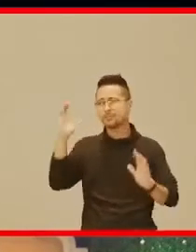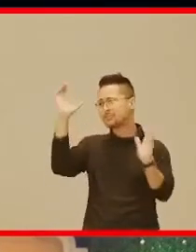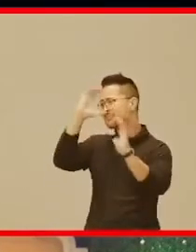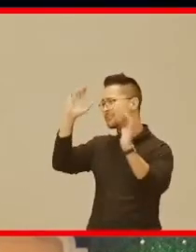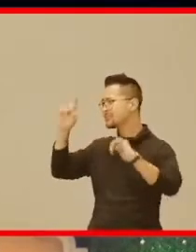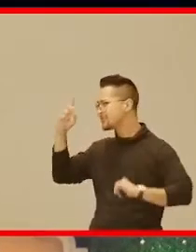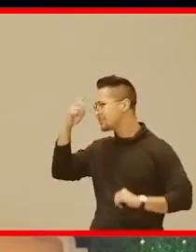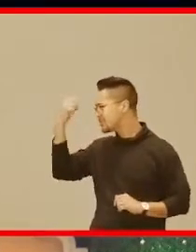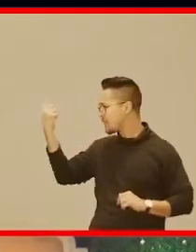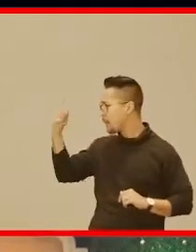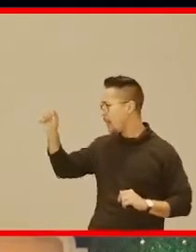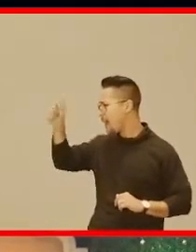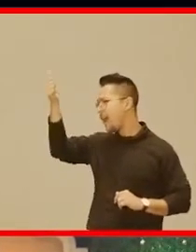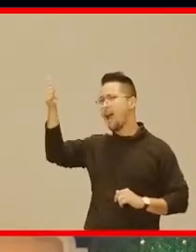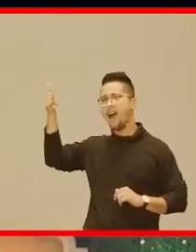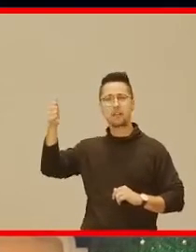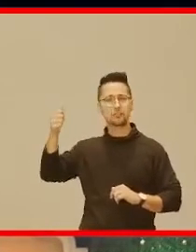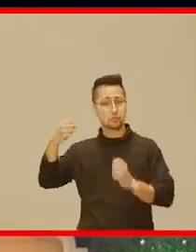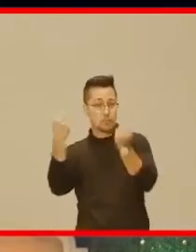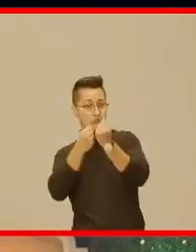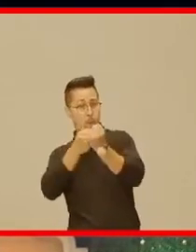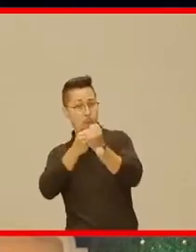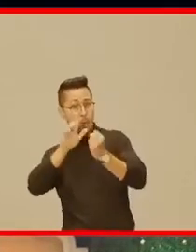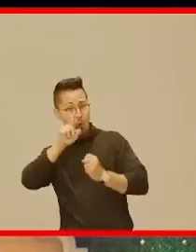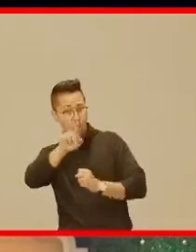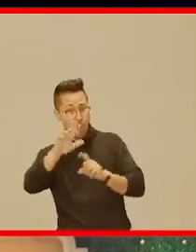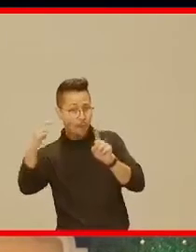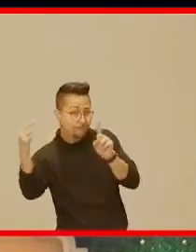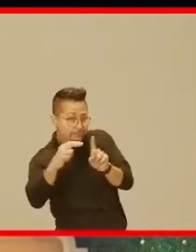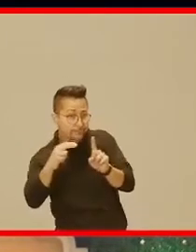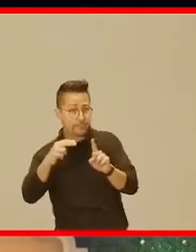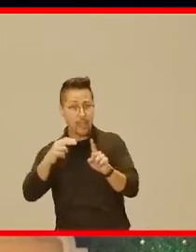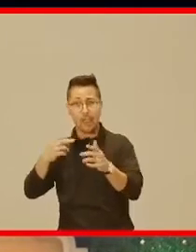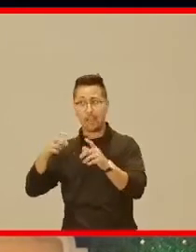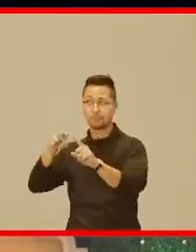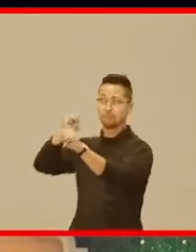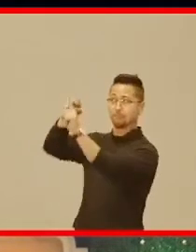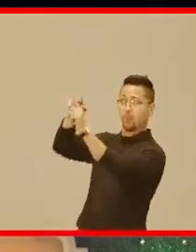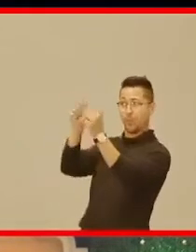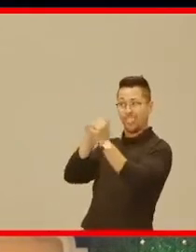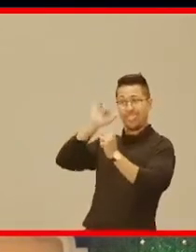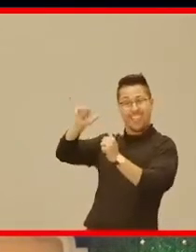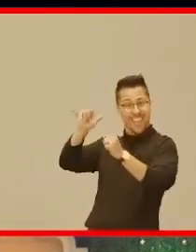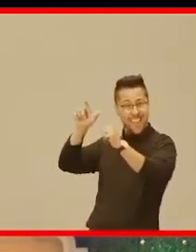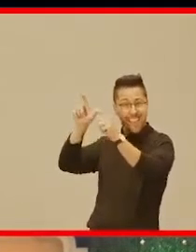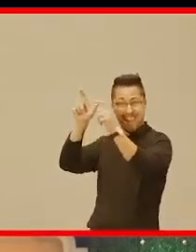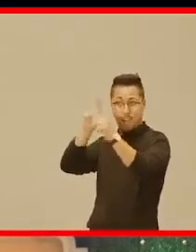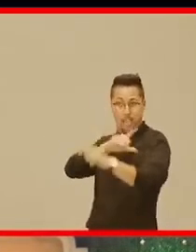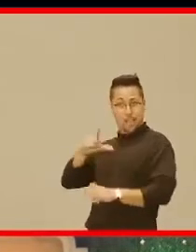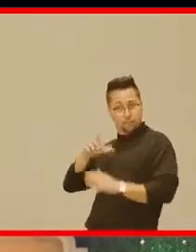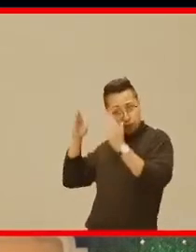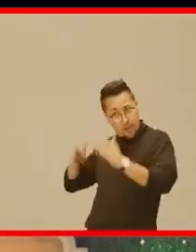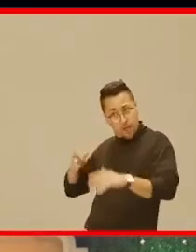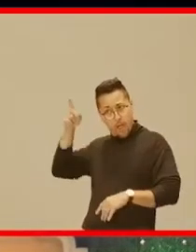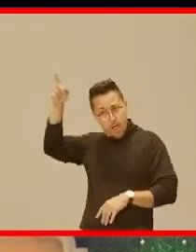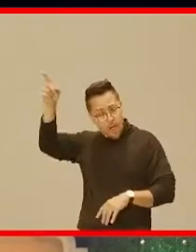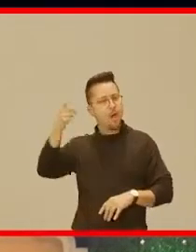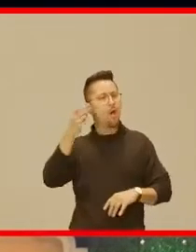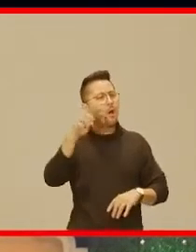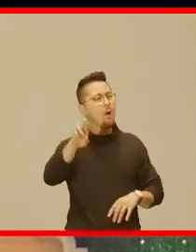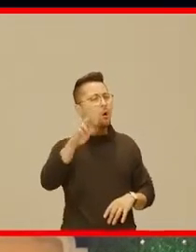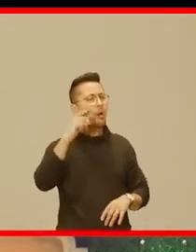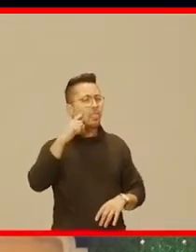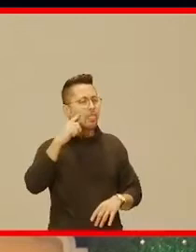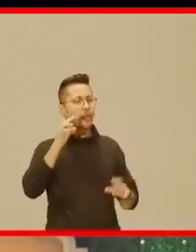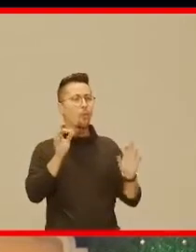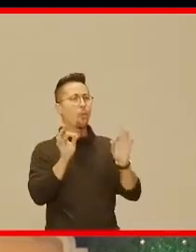same side of the issue as you are and talk to that legislator, or is it worth putting the effort to